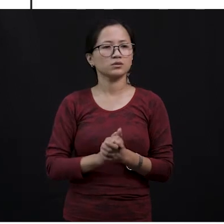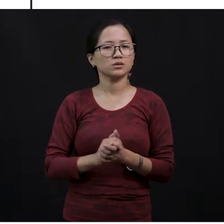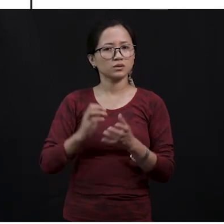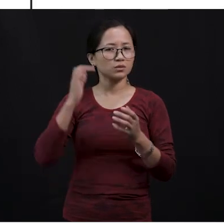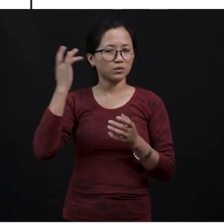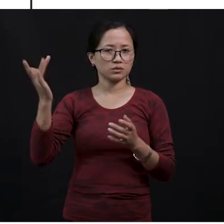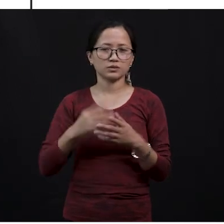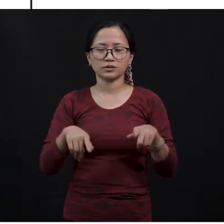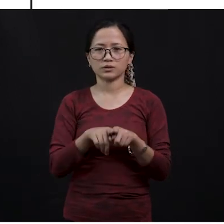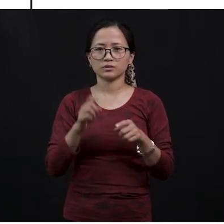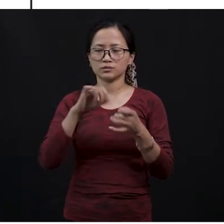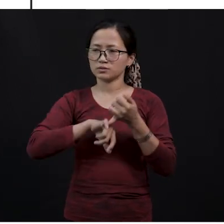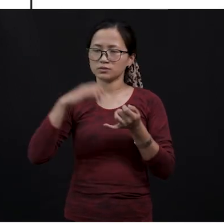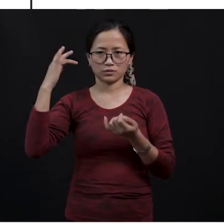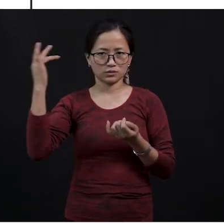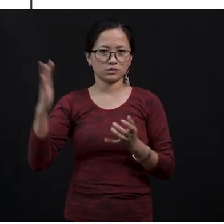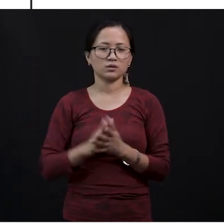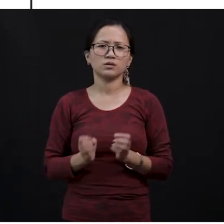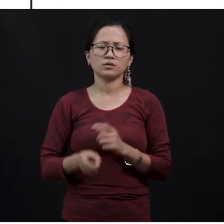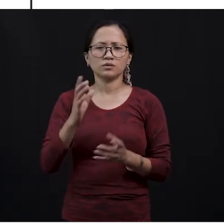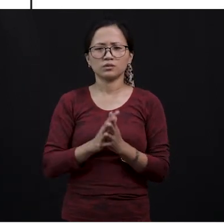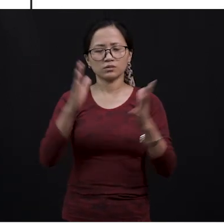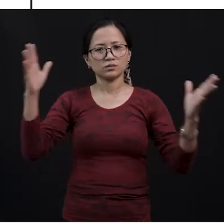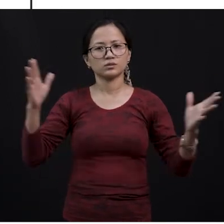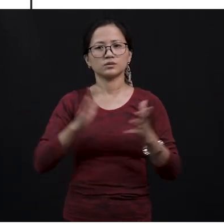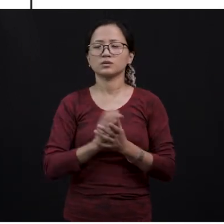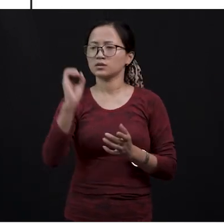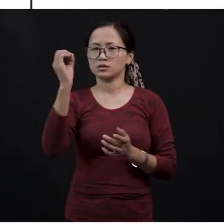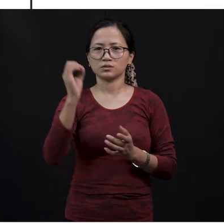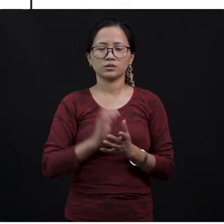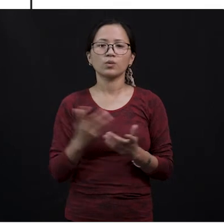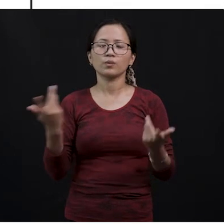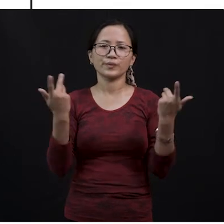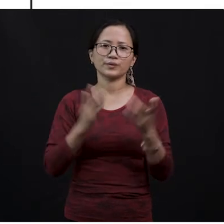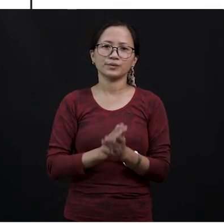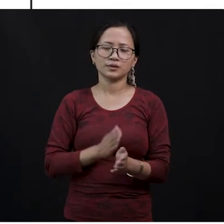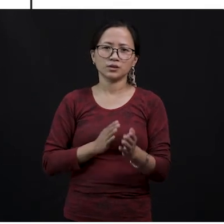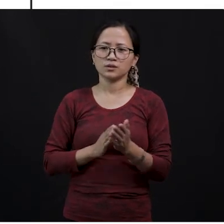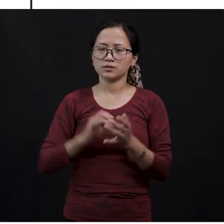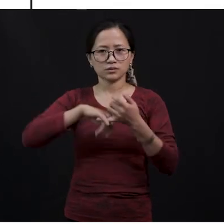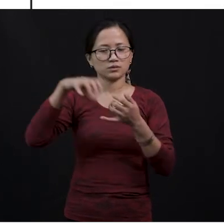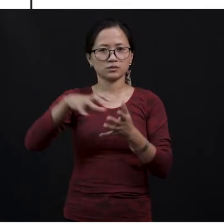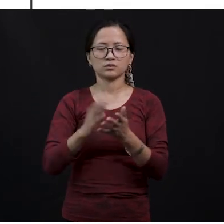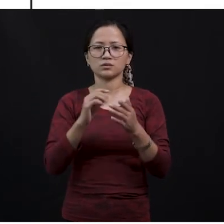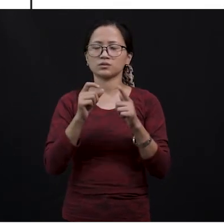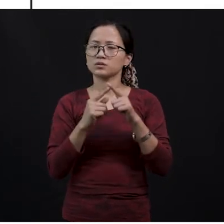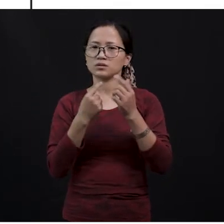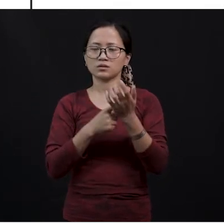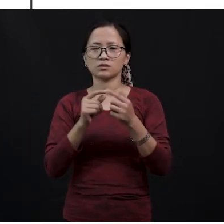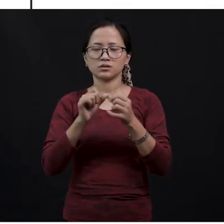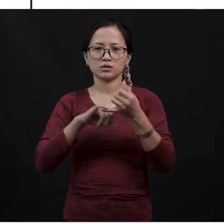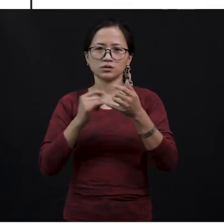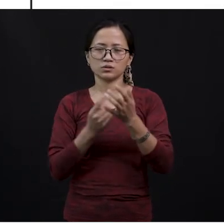and silver. So the masses, the common people had a lot of gold and silver coins, whereas the state treasury was only